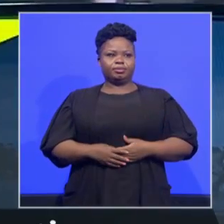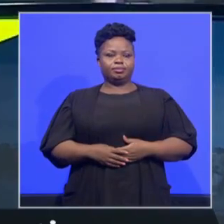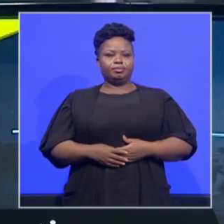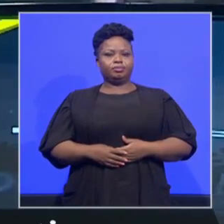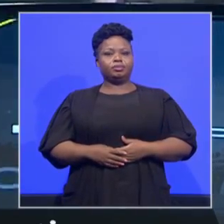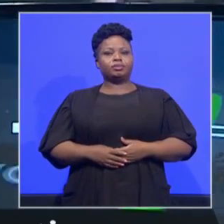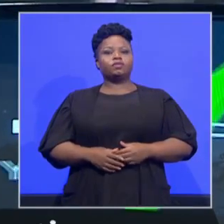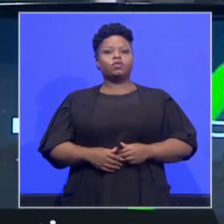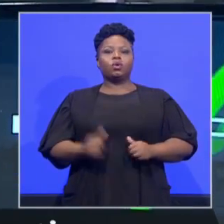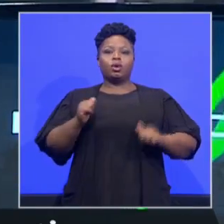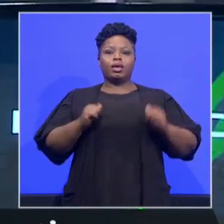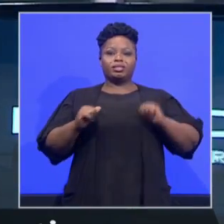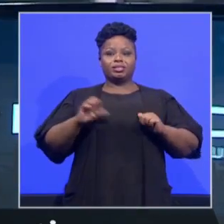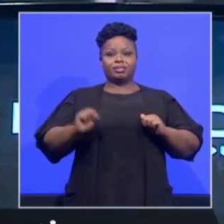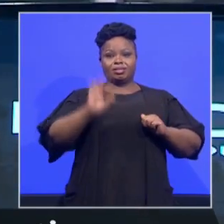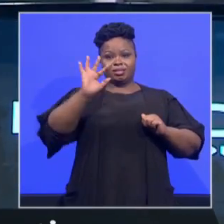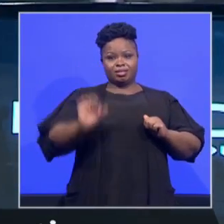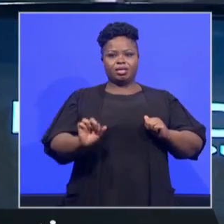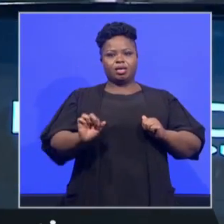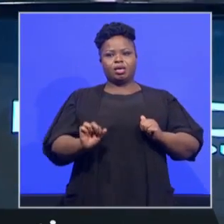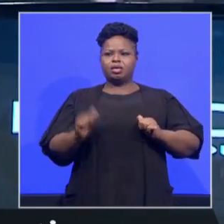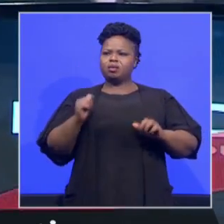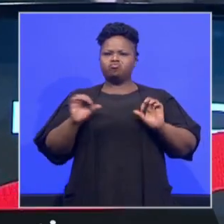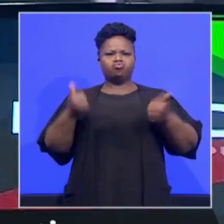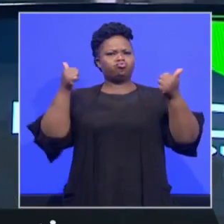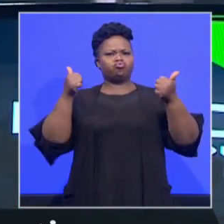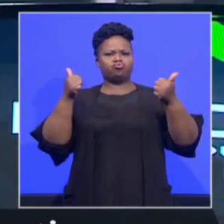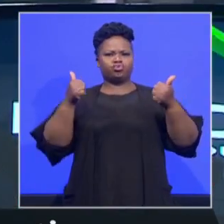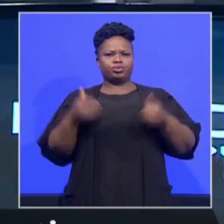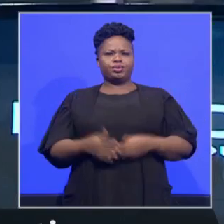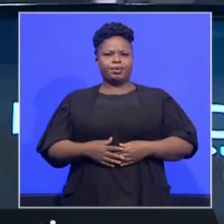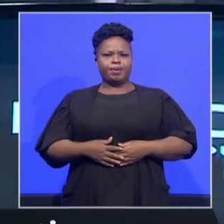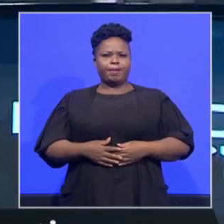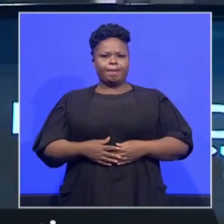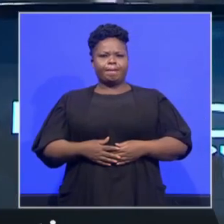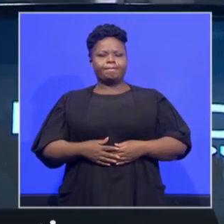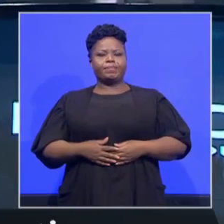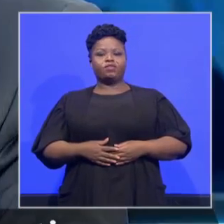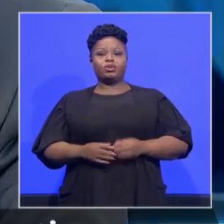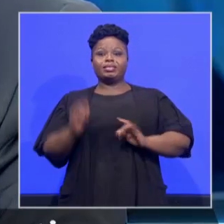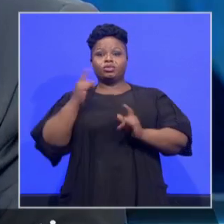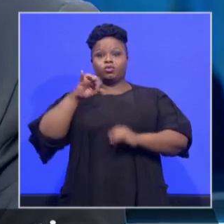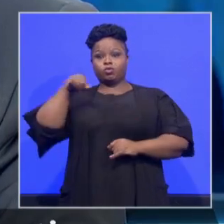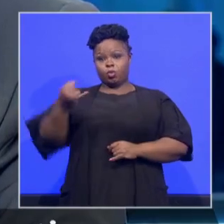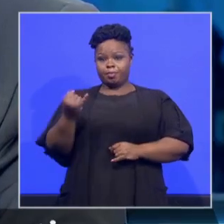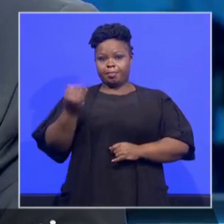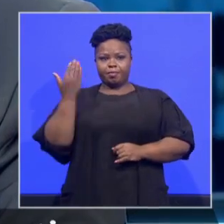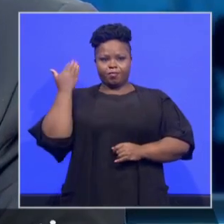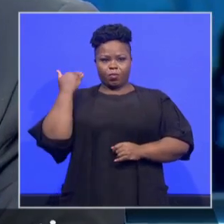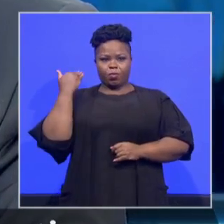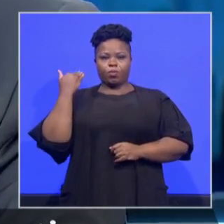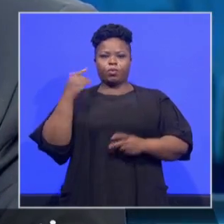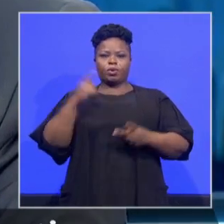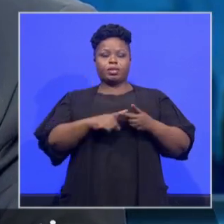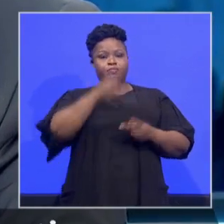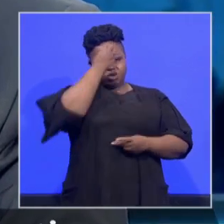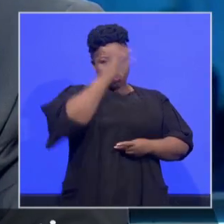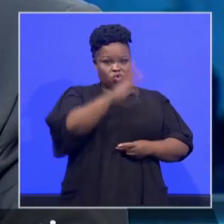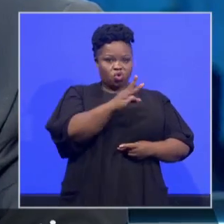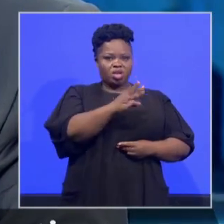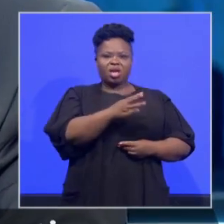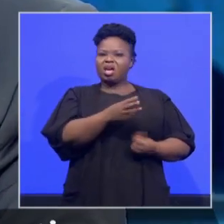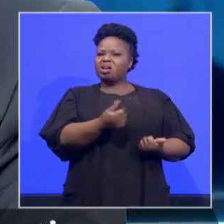Action SA, for example, performed quite well for city of Joburg and city of Pretoria and so on.